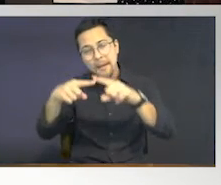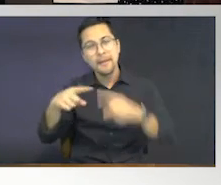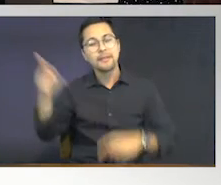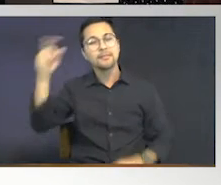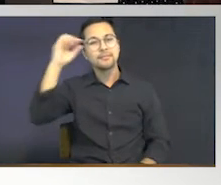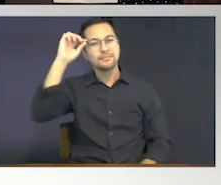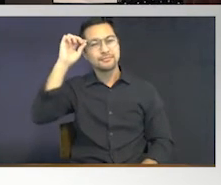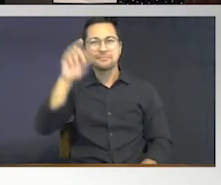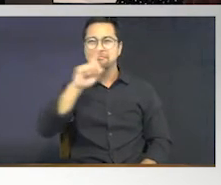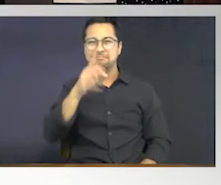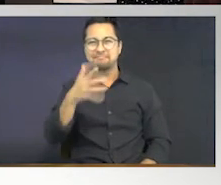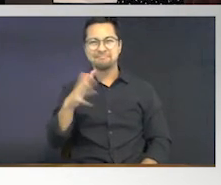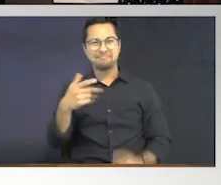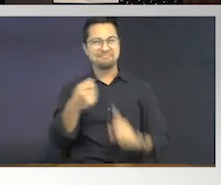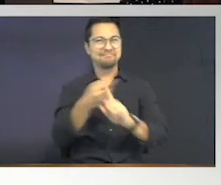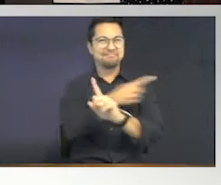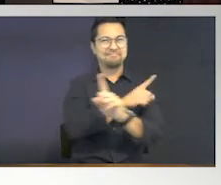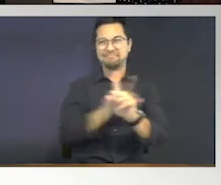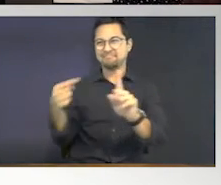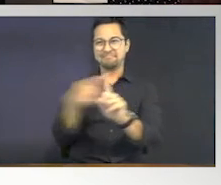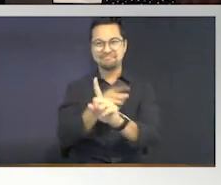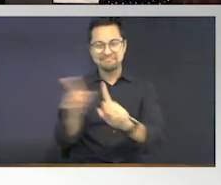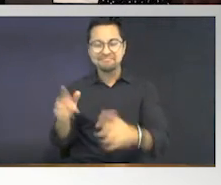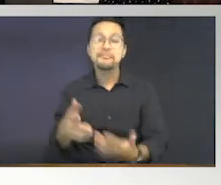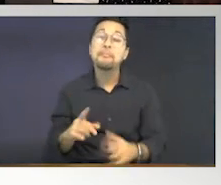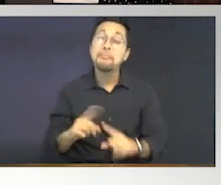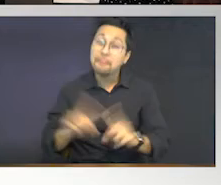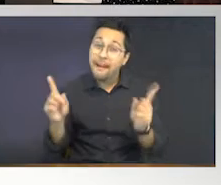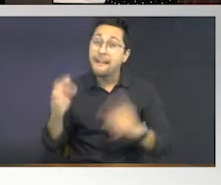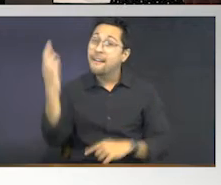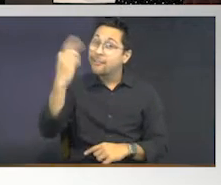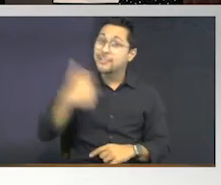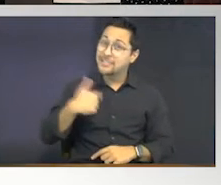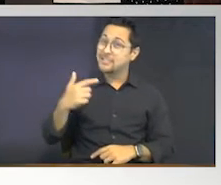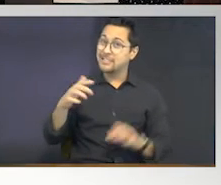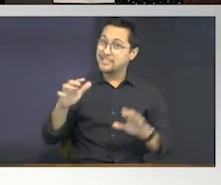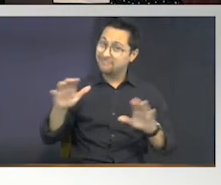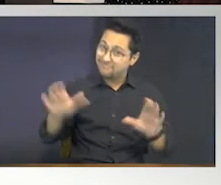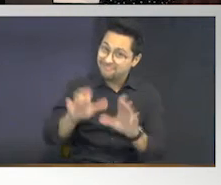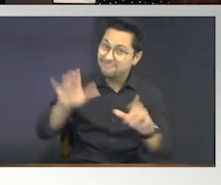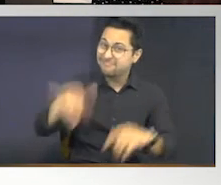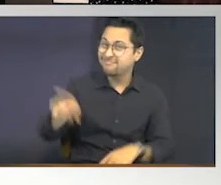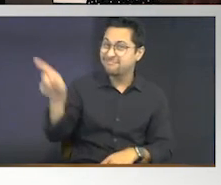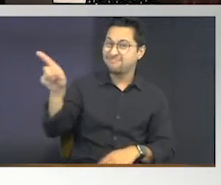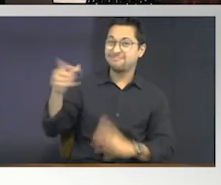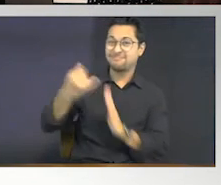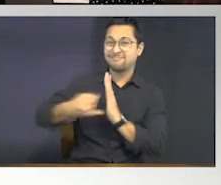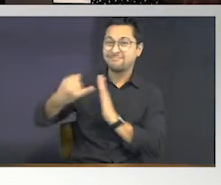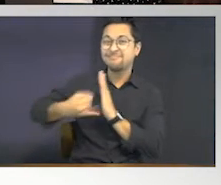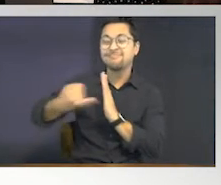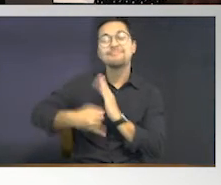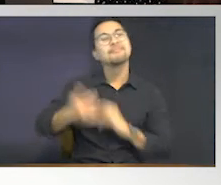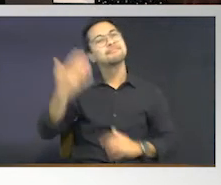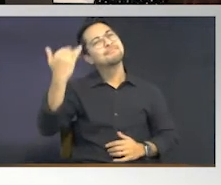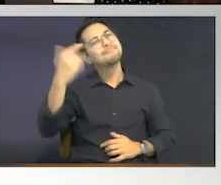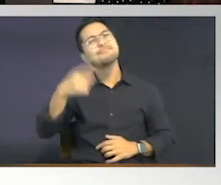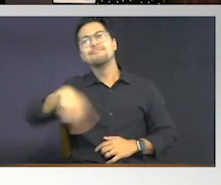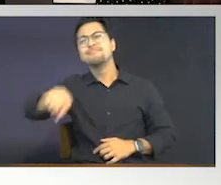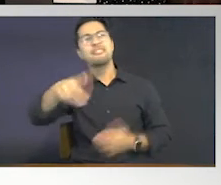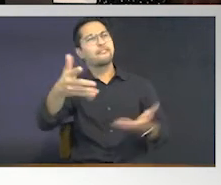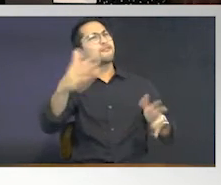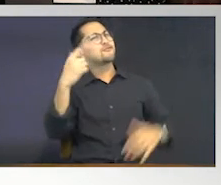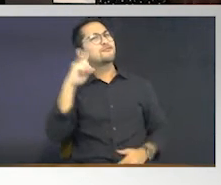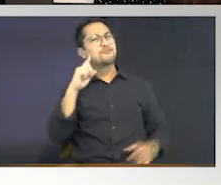it was very random with the instructions. But the reason for doing this exercise is because you all heard the